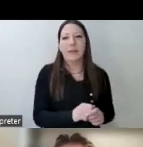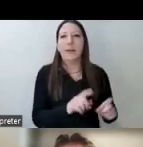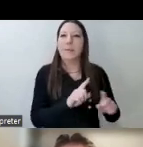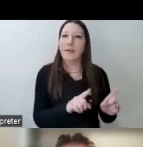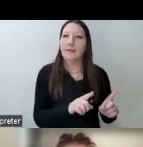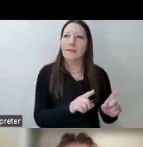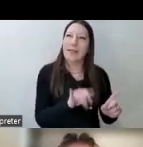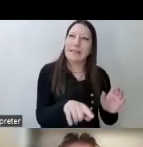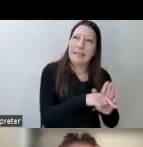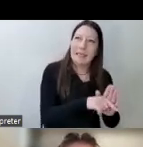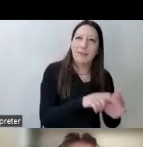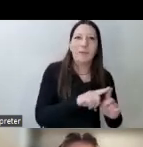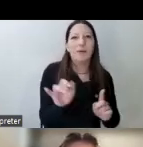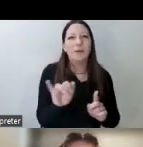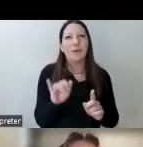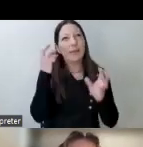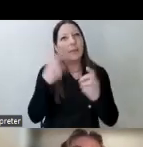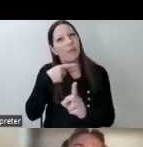recreational fire use.